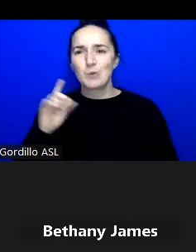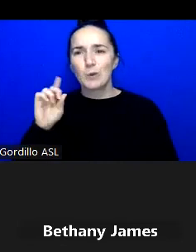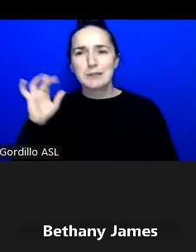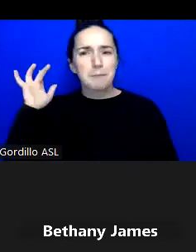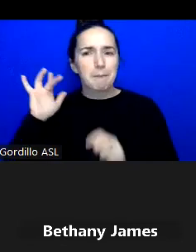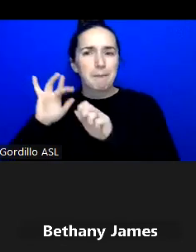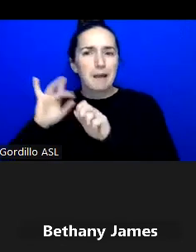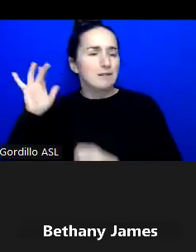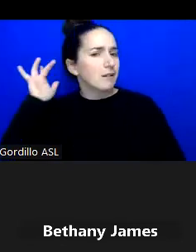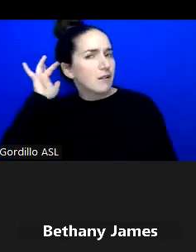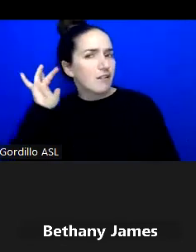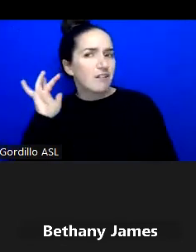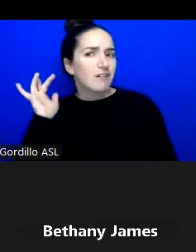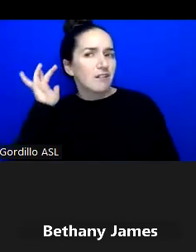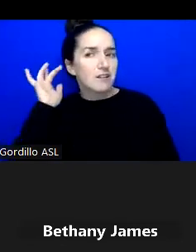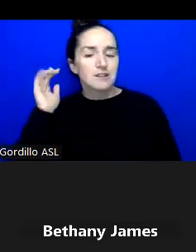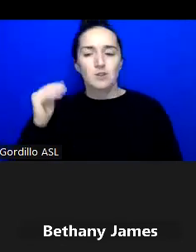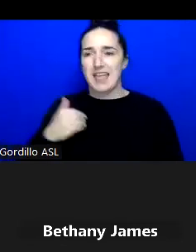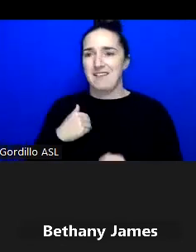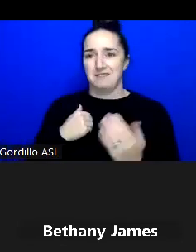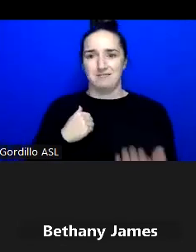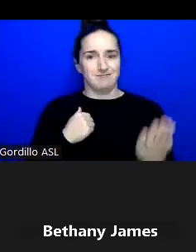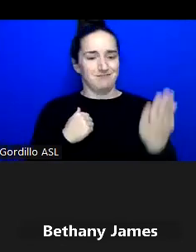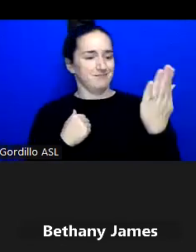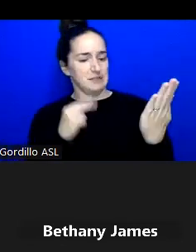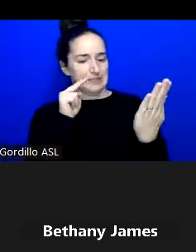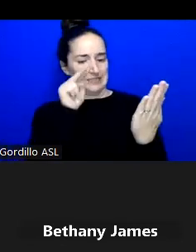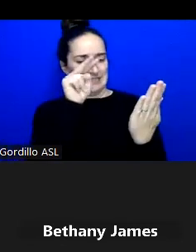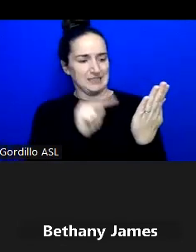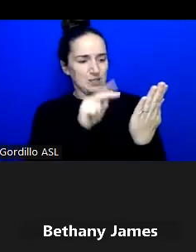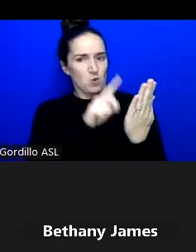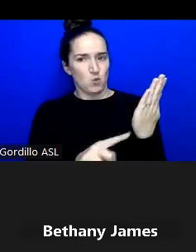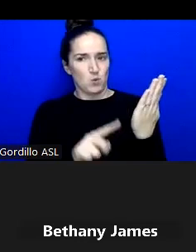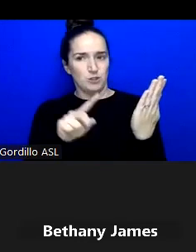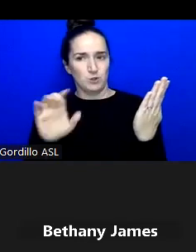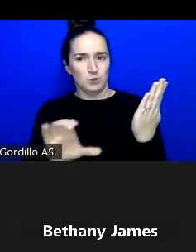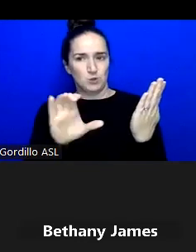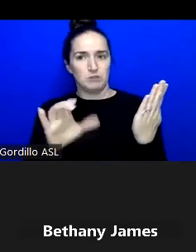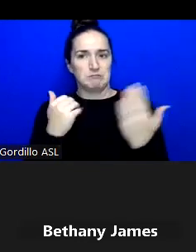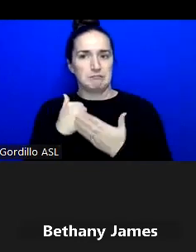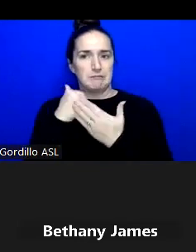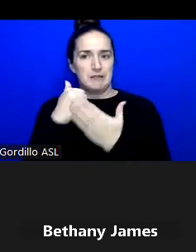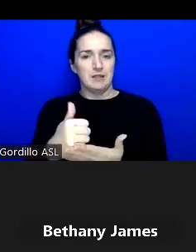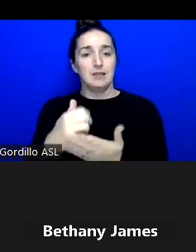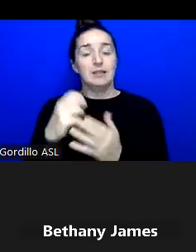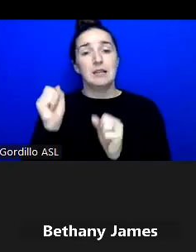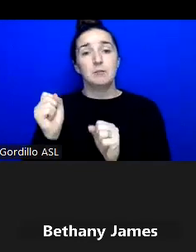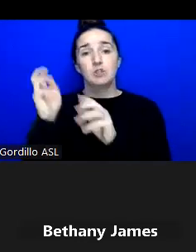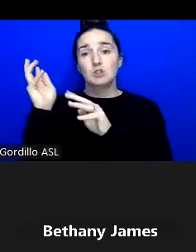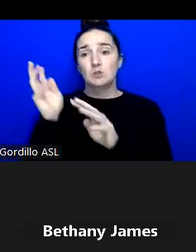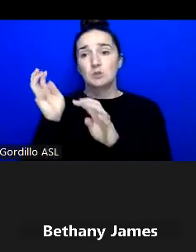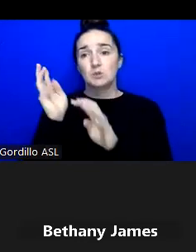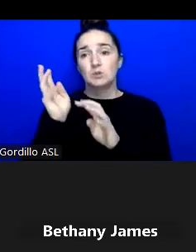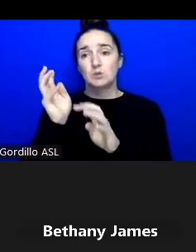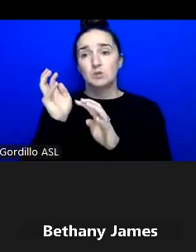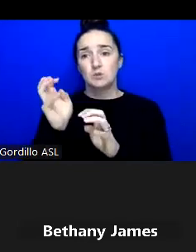aid. So having that adjustment where you can see what you're looking at makes a big difference. Being able to stream technology, if somebody's on the